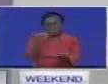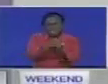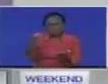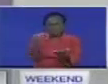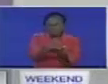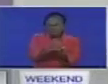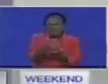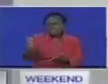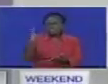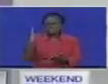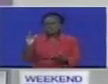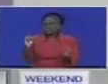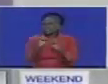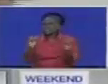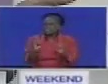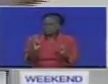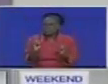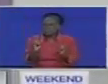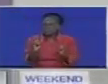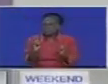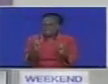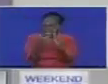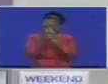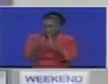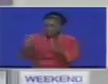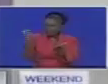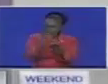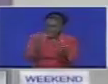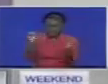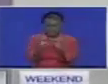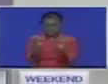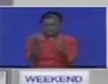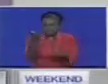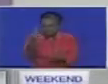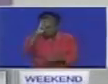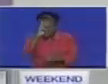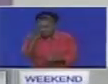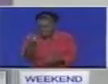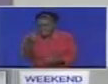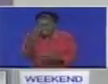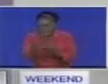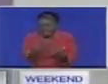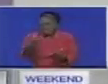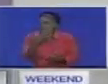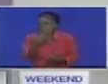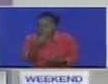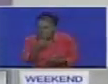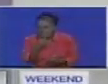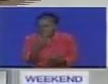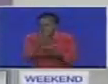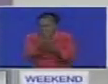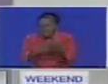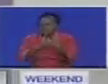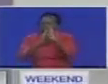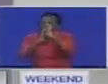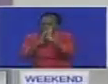security firm, or for that matter have the police, who at that time were in the periphery? And these are some men, according to certain reports, who are